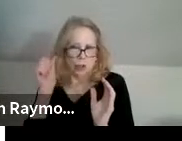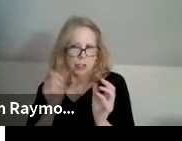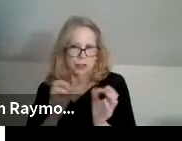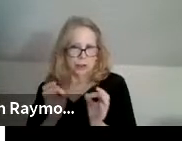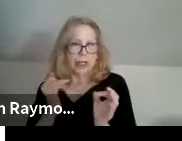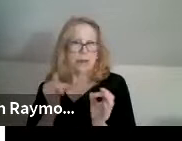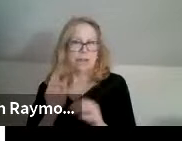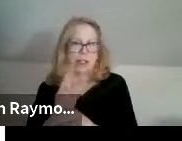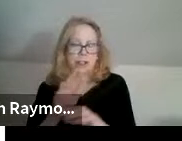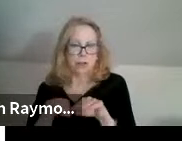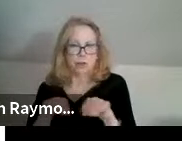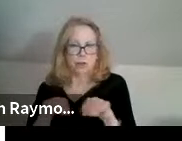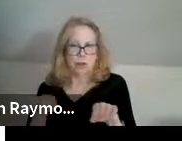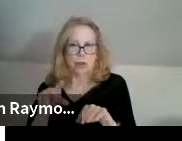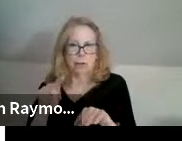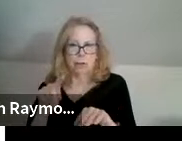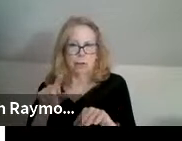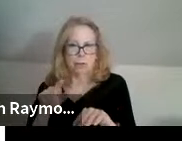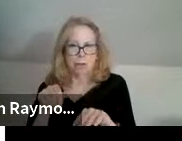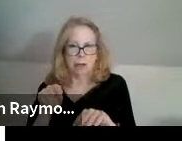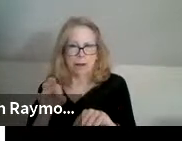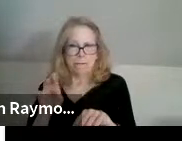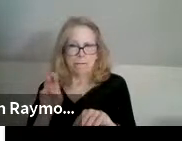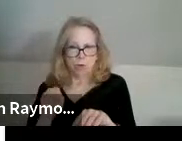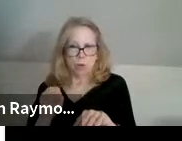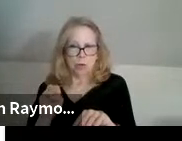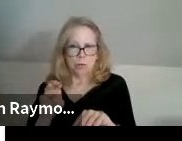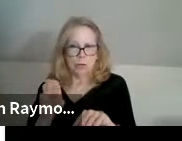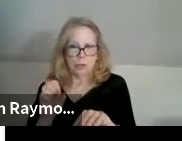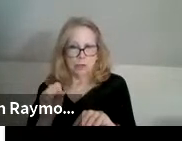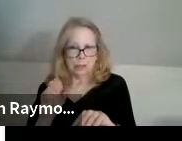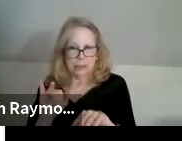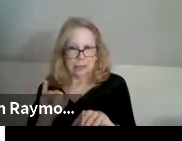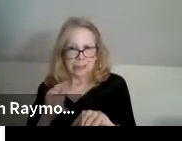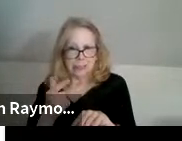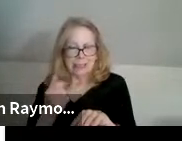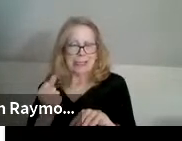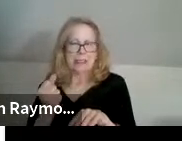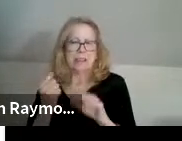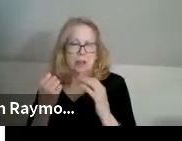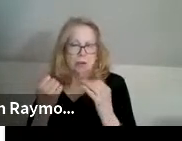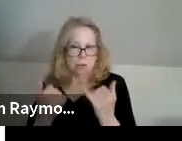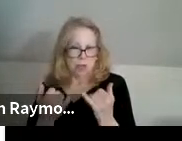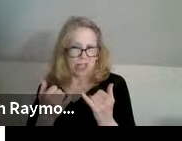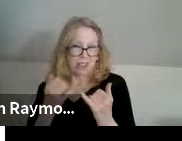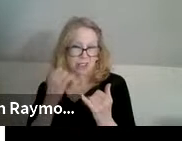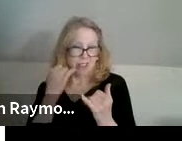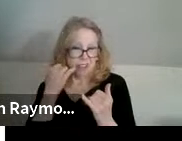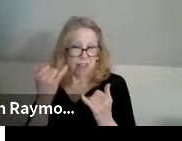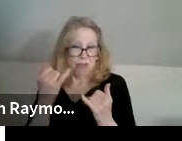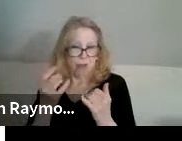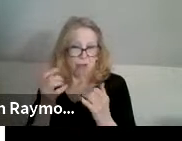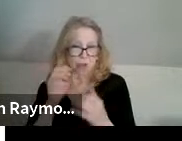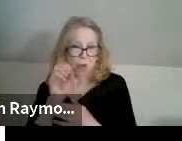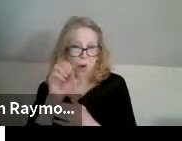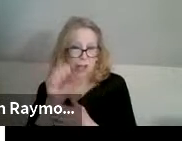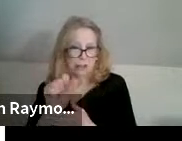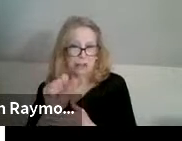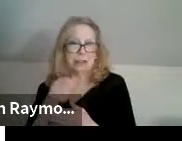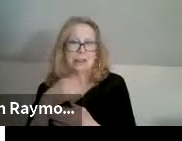use the platform settings. So cell phones, modern cell phones nowadays, modern cell phone operating systems have